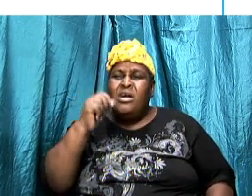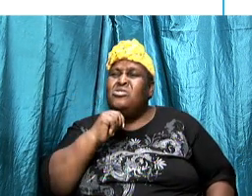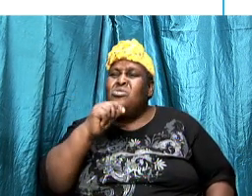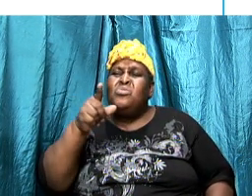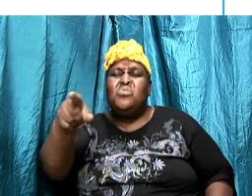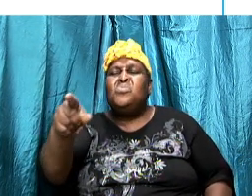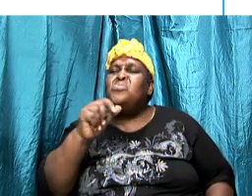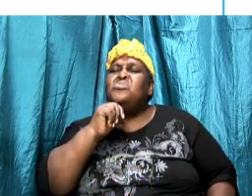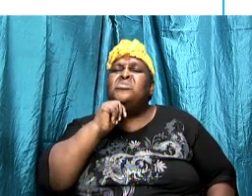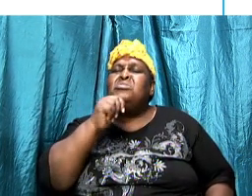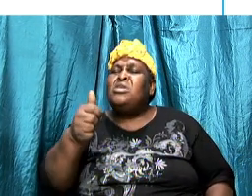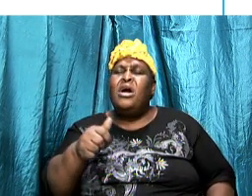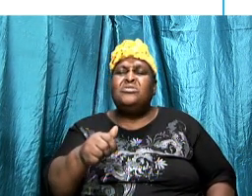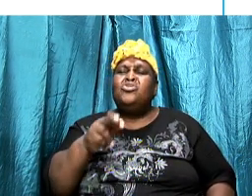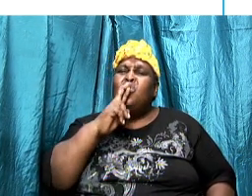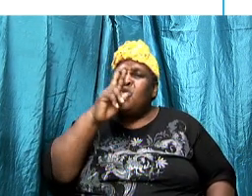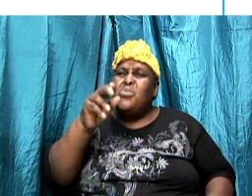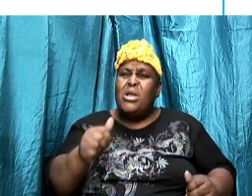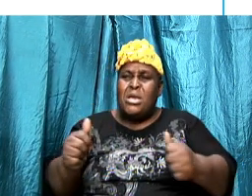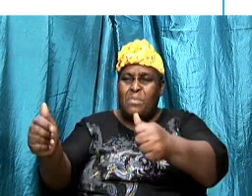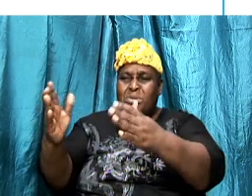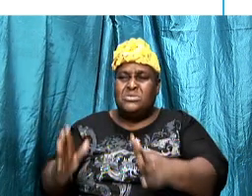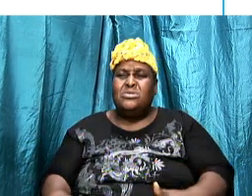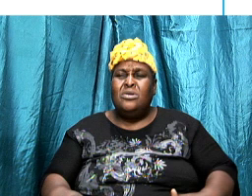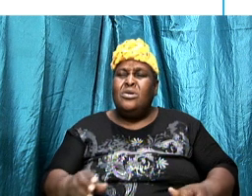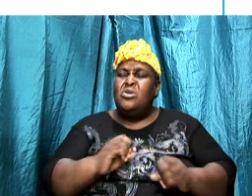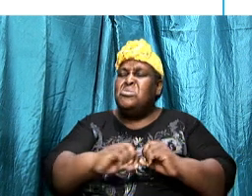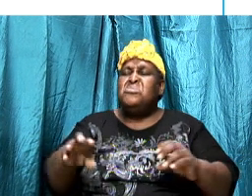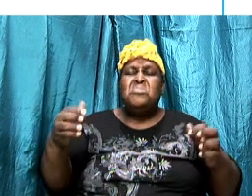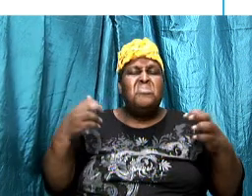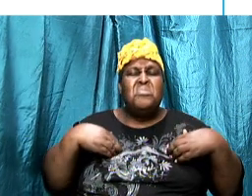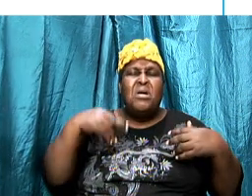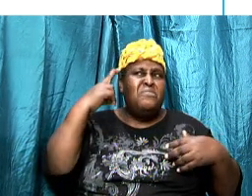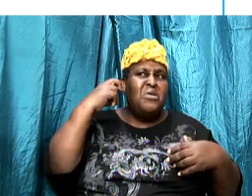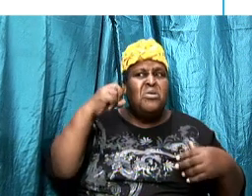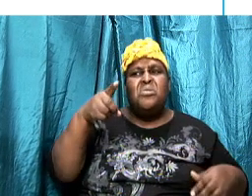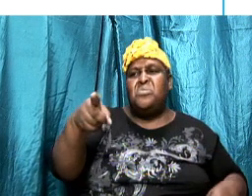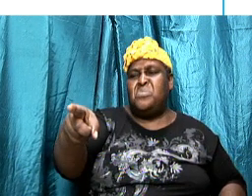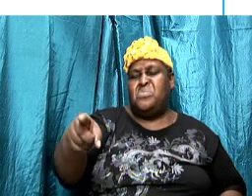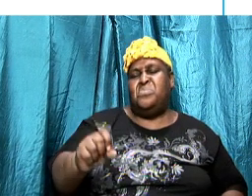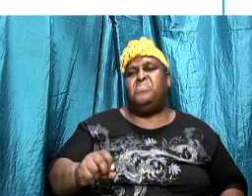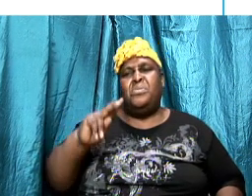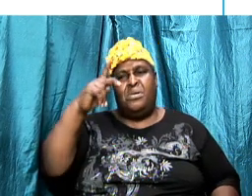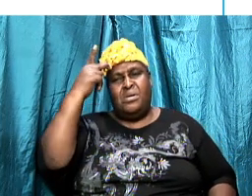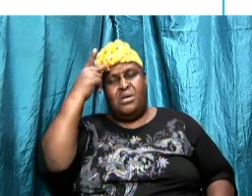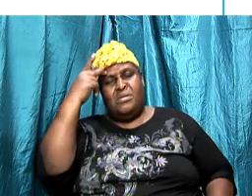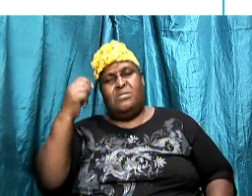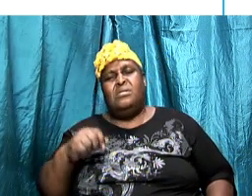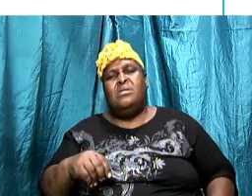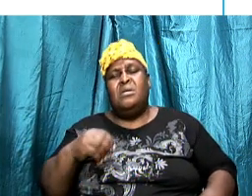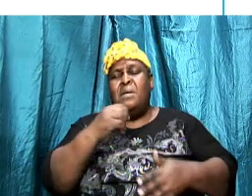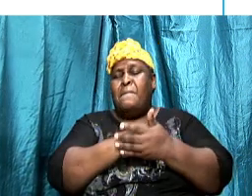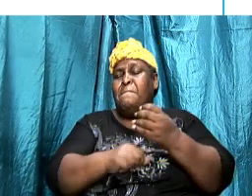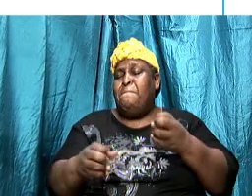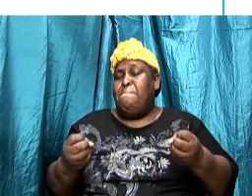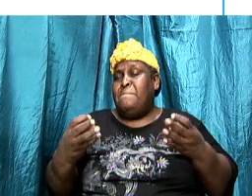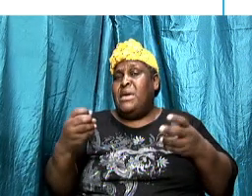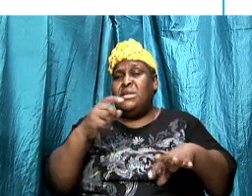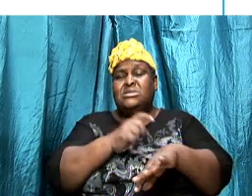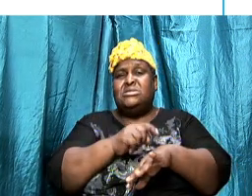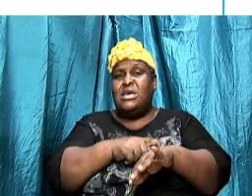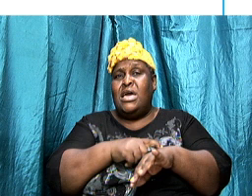know? And in doing that, they were saying, we don't have to hear you. And a lot of time, you find this. We find that when